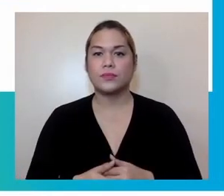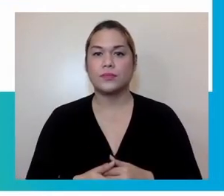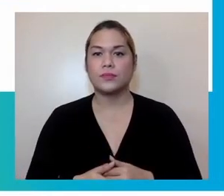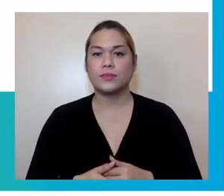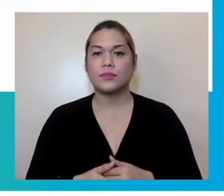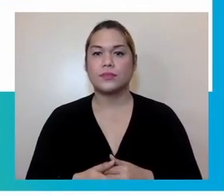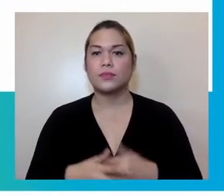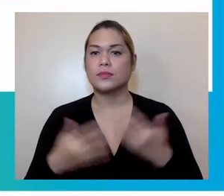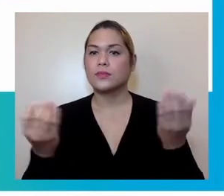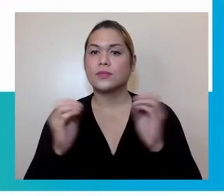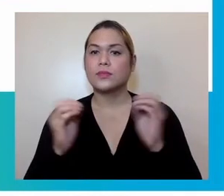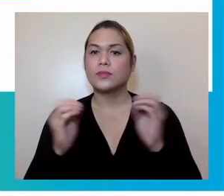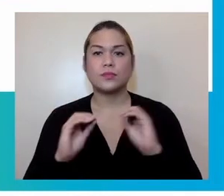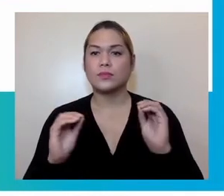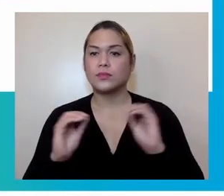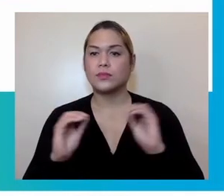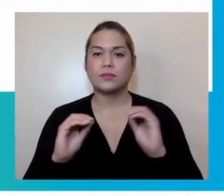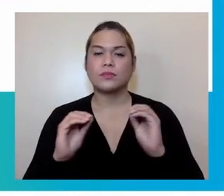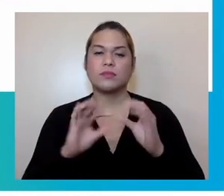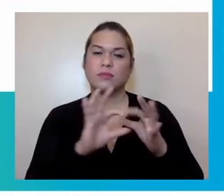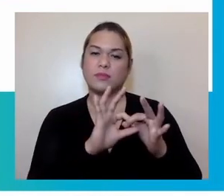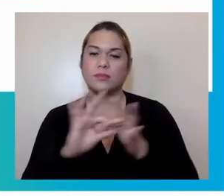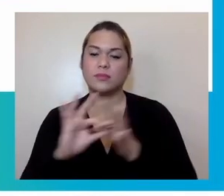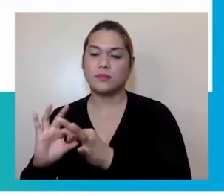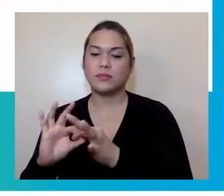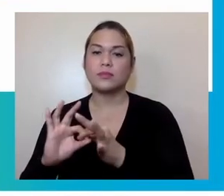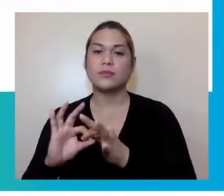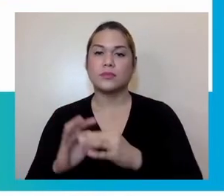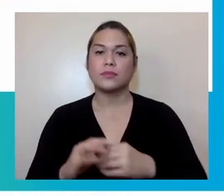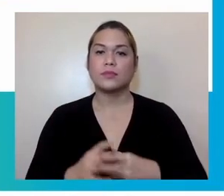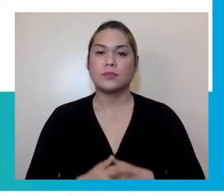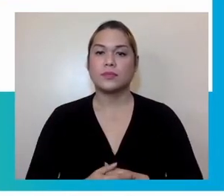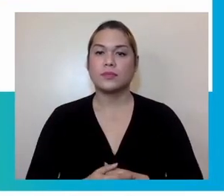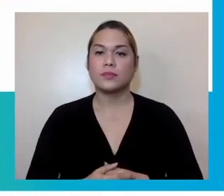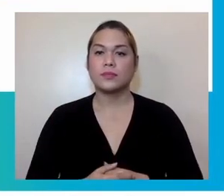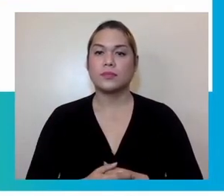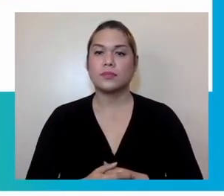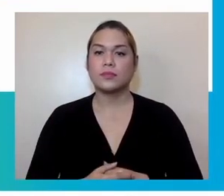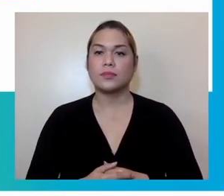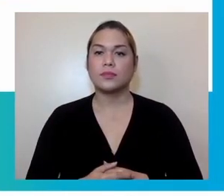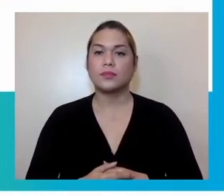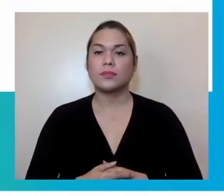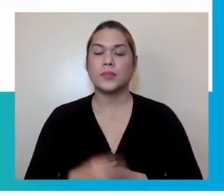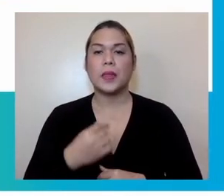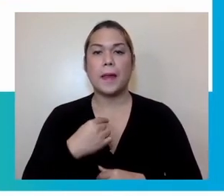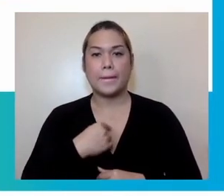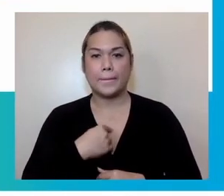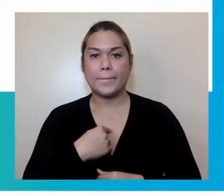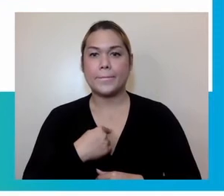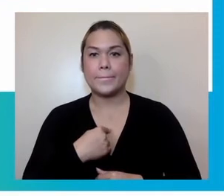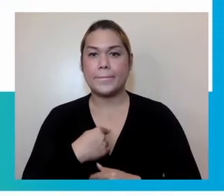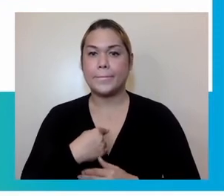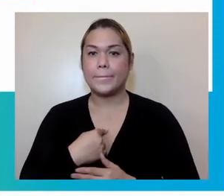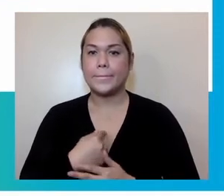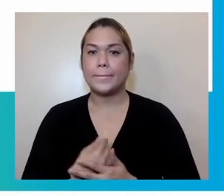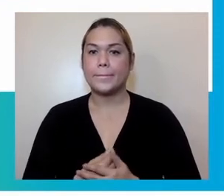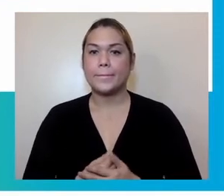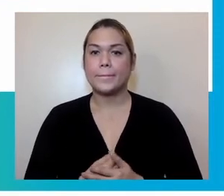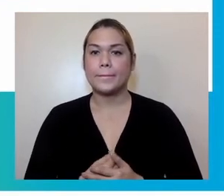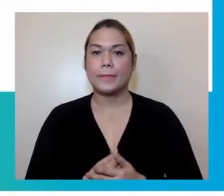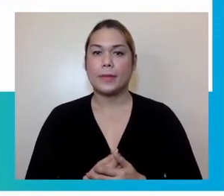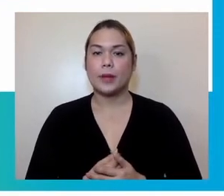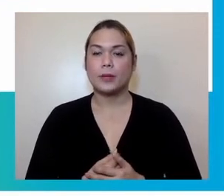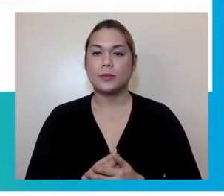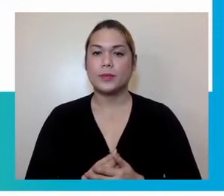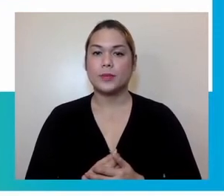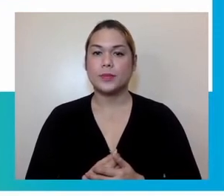I always go back to the regular reports of IPCC. The main message I draw from those reports is time